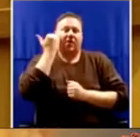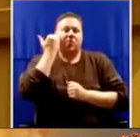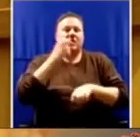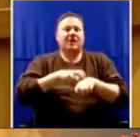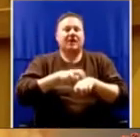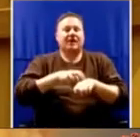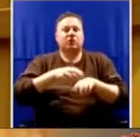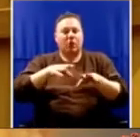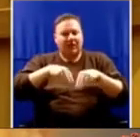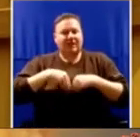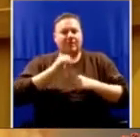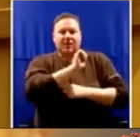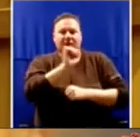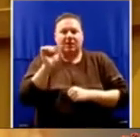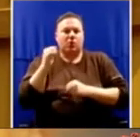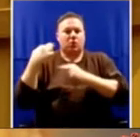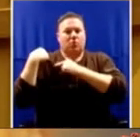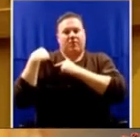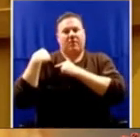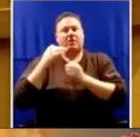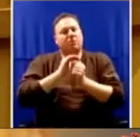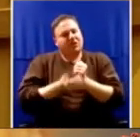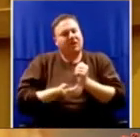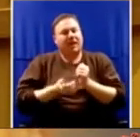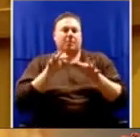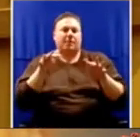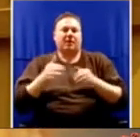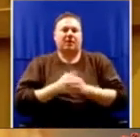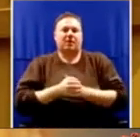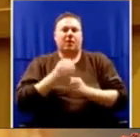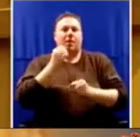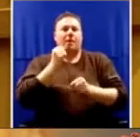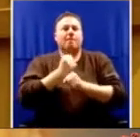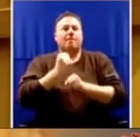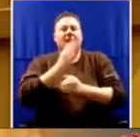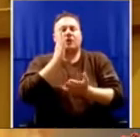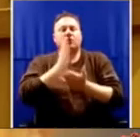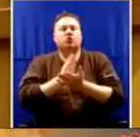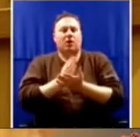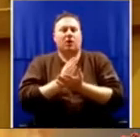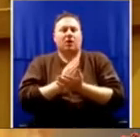is to protect its citizens and to ensure our citizens are protected by